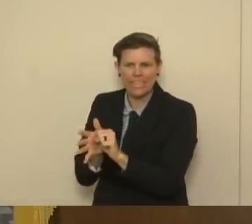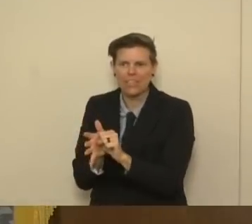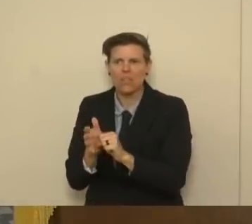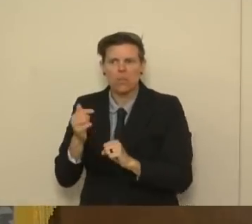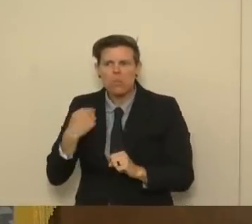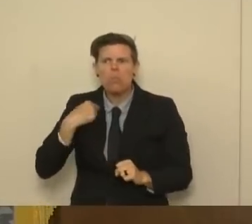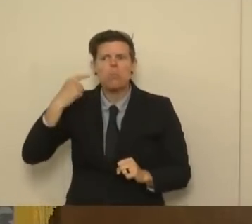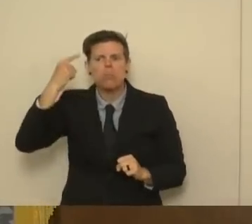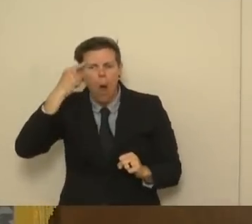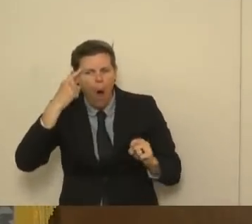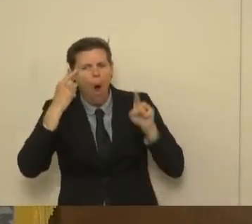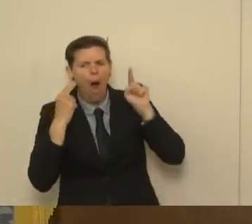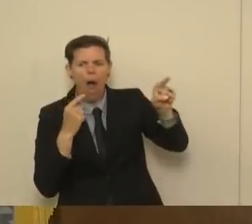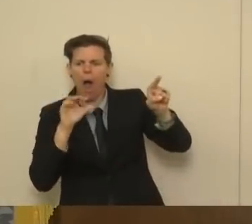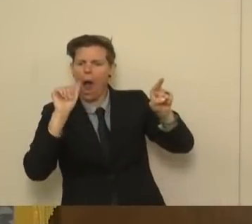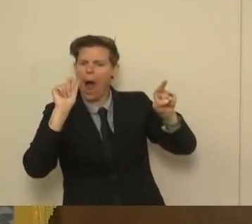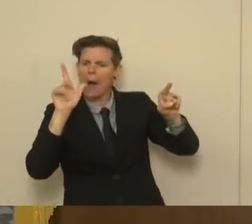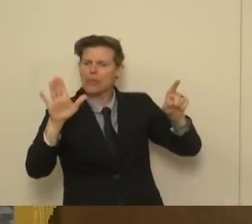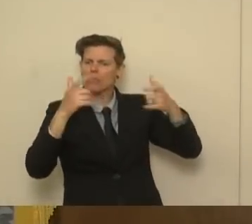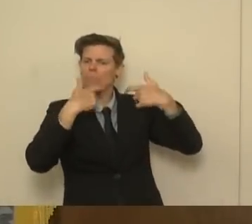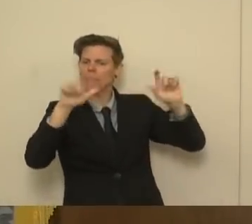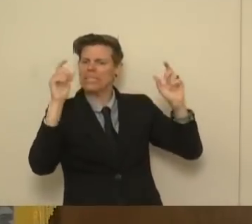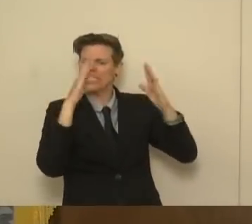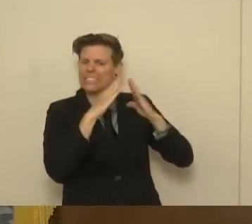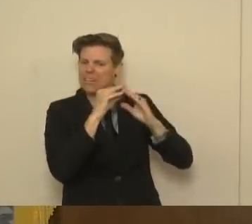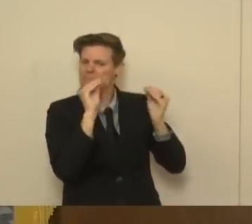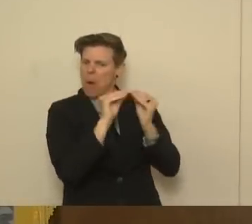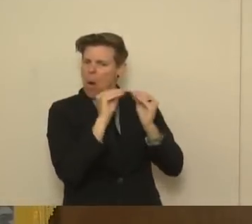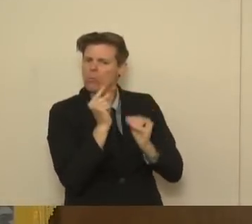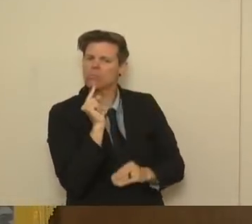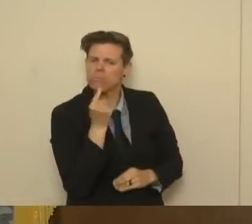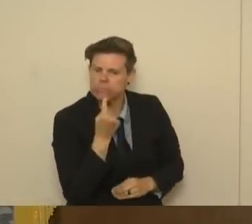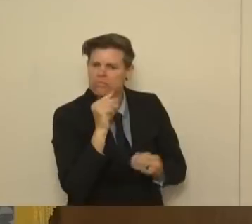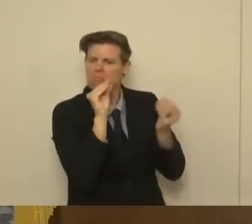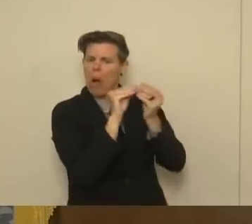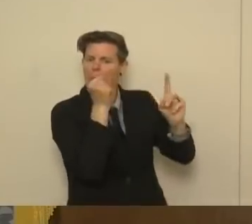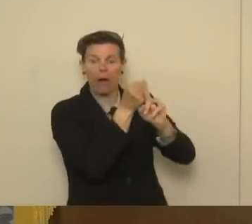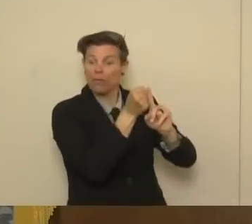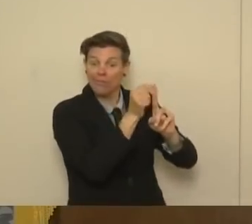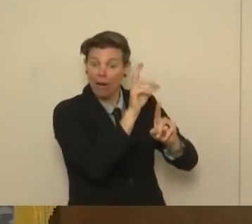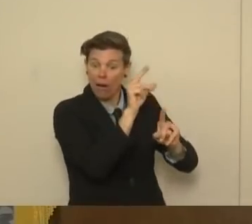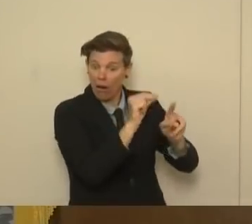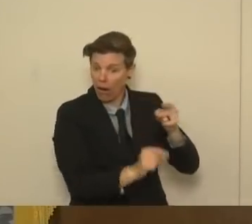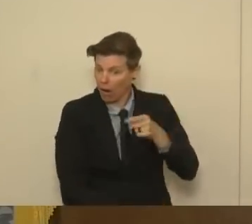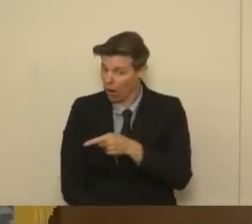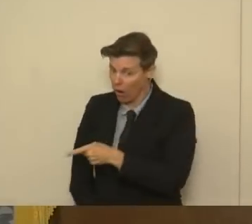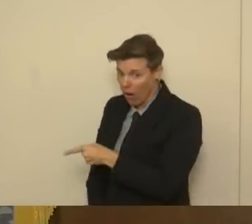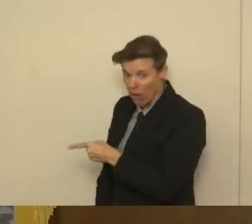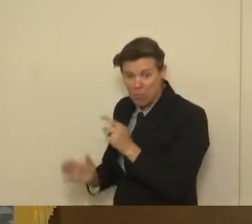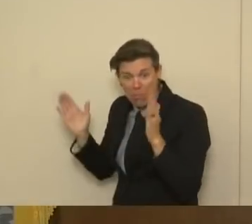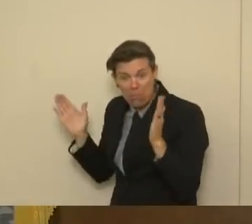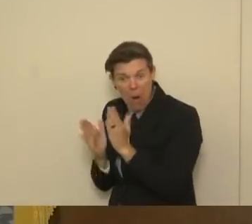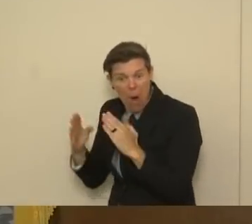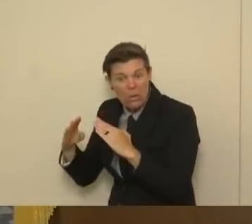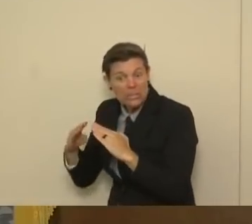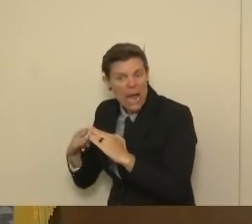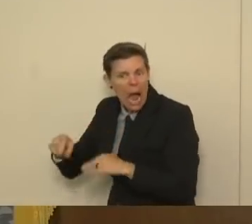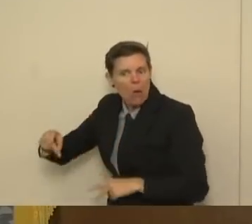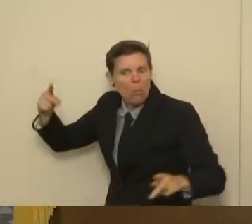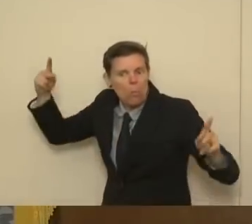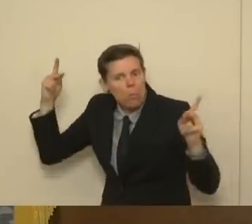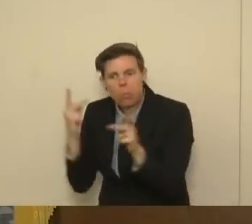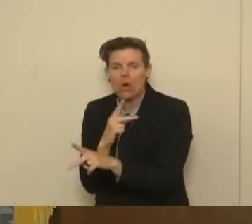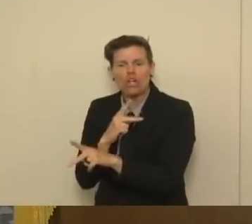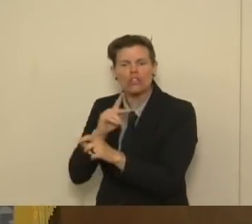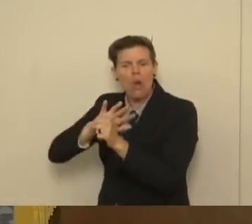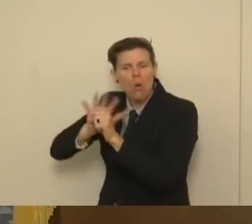That's an issue. We can see how the virus is being transmitted and moved. We can do something about